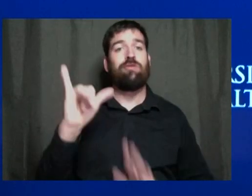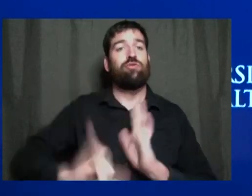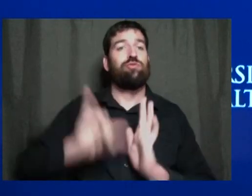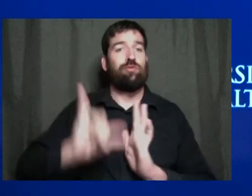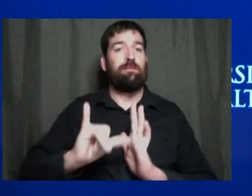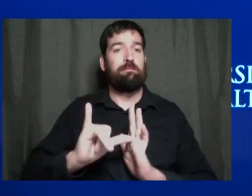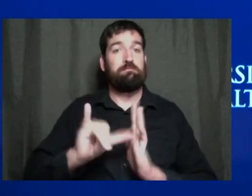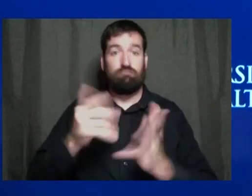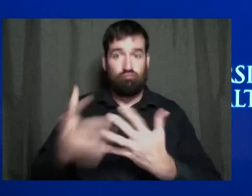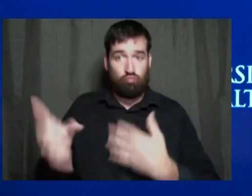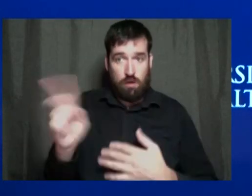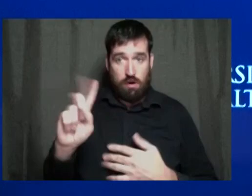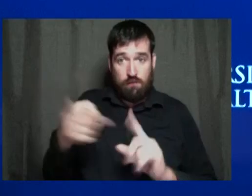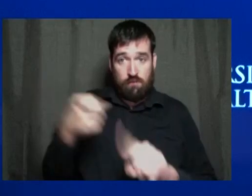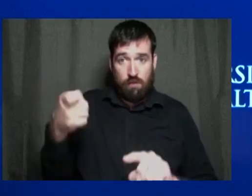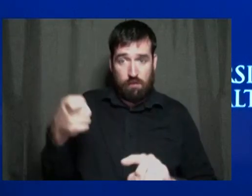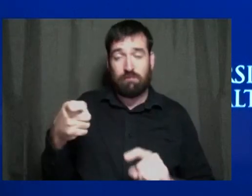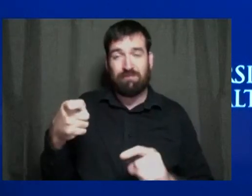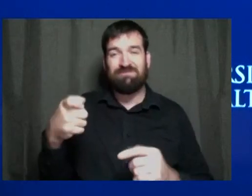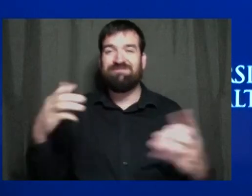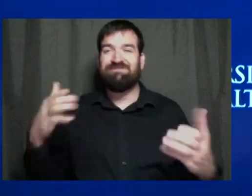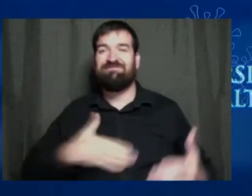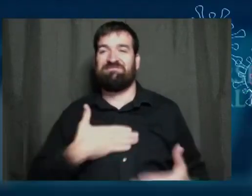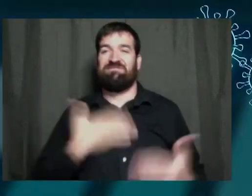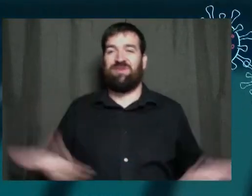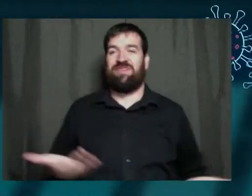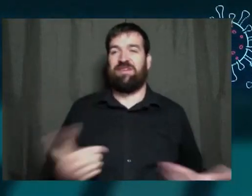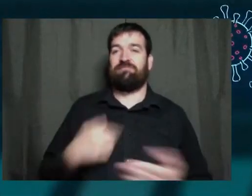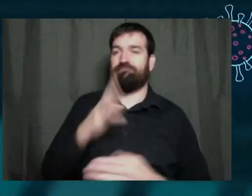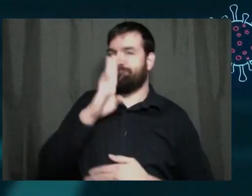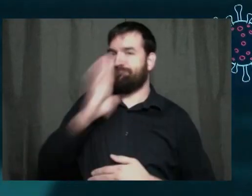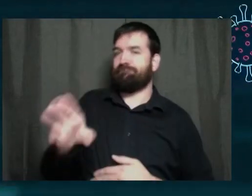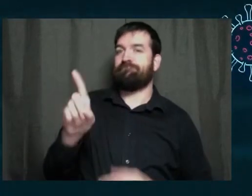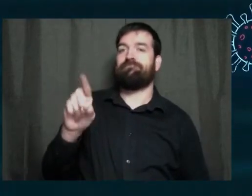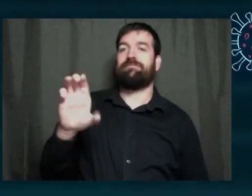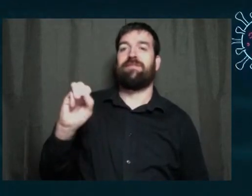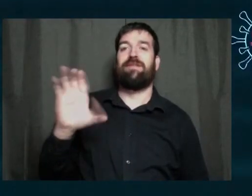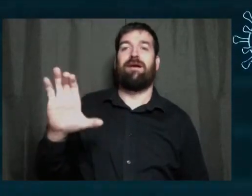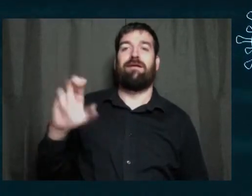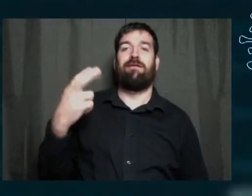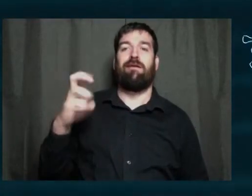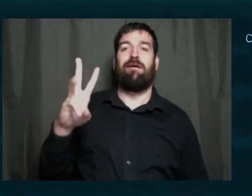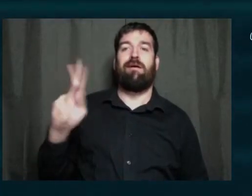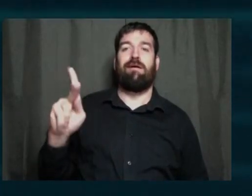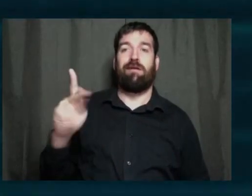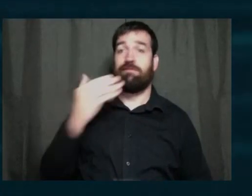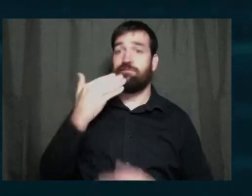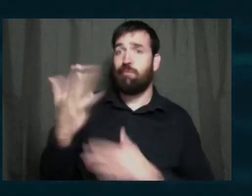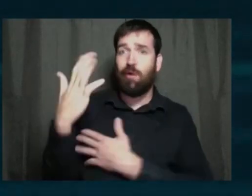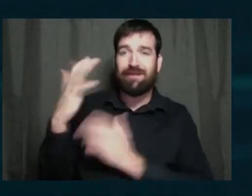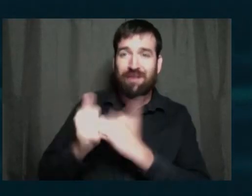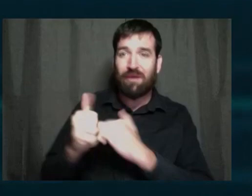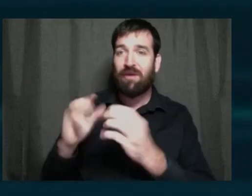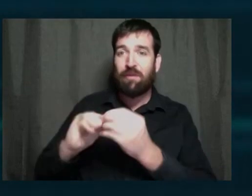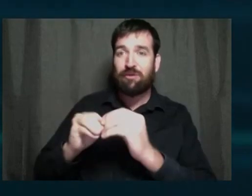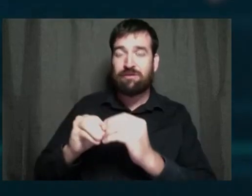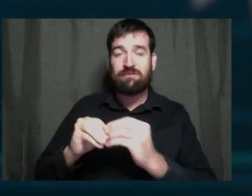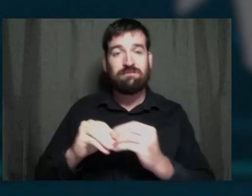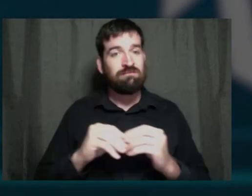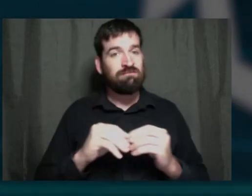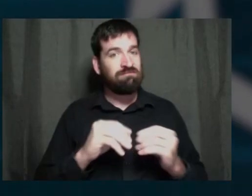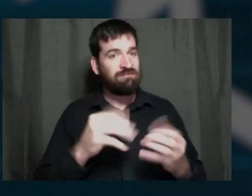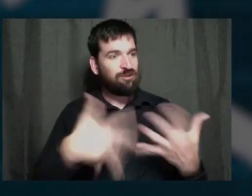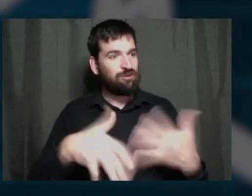joining us from, we're so glad you're with us. Let's get straight to Doc Hawk with our numbers. How'd we do overnight? Good morning, by the way. We can be social media moguls